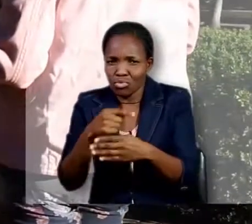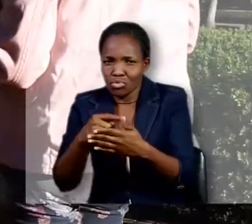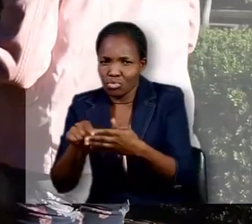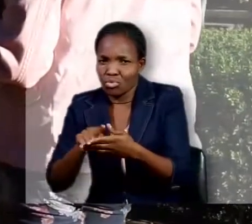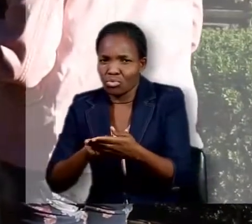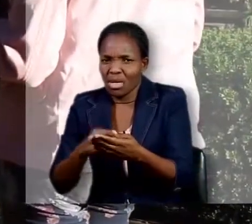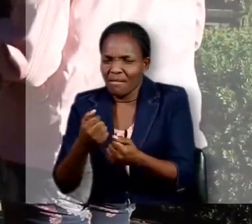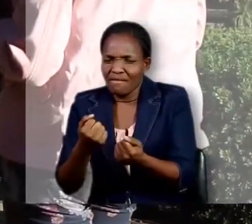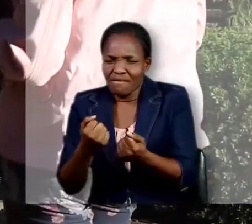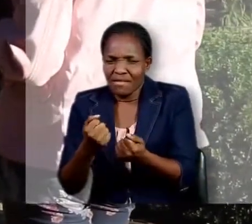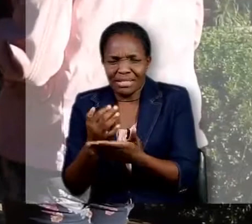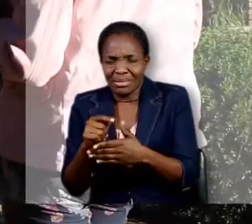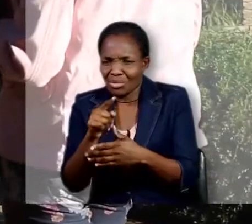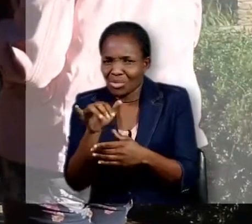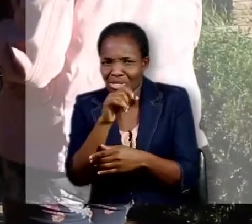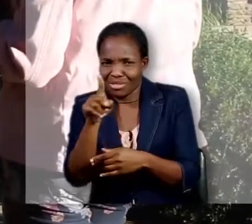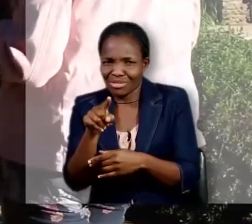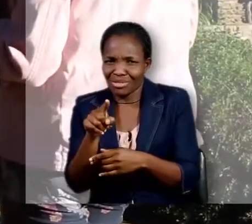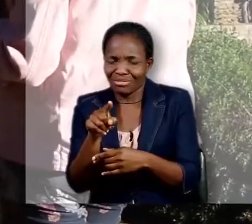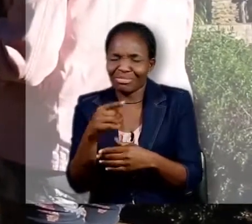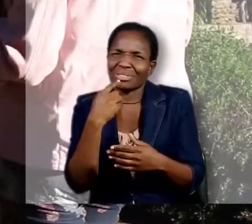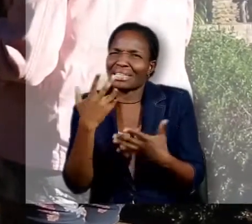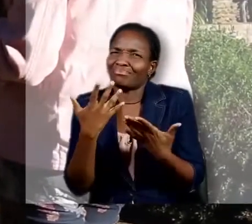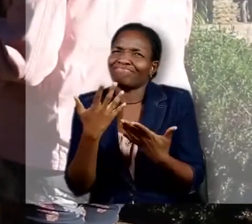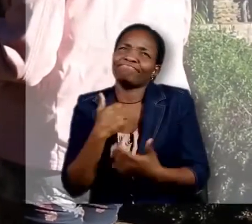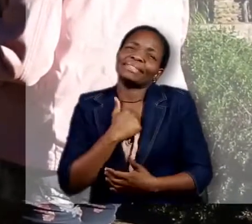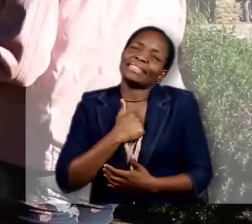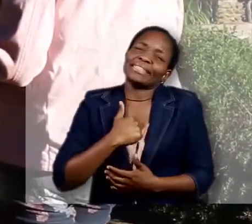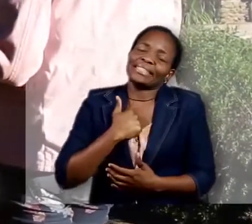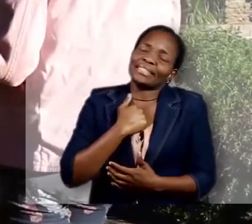how do I put it, emotionally